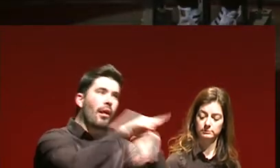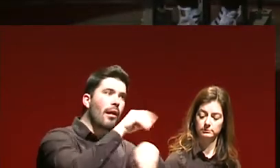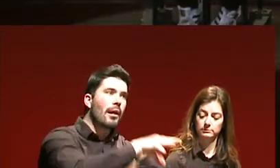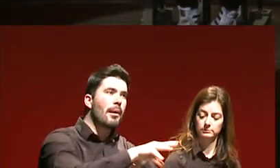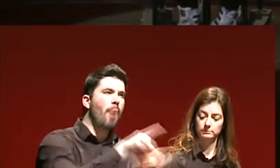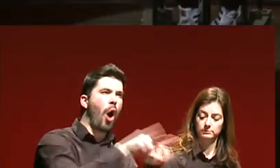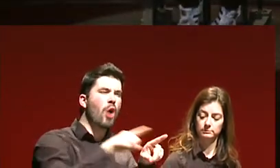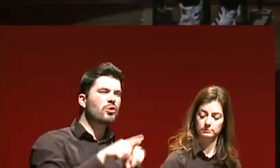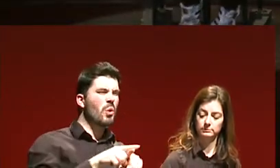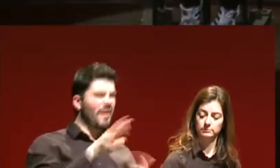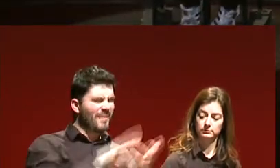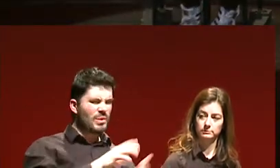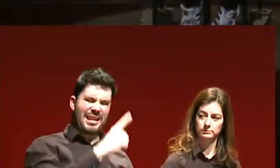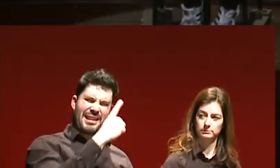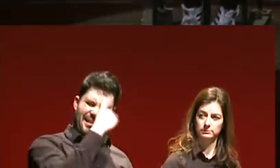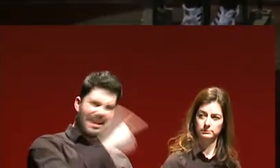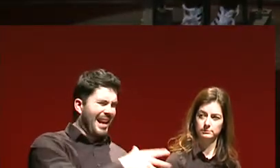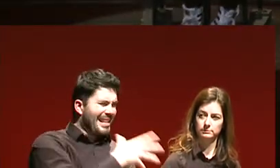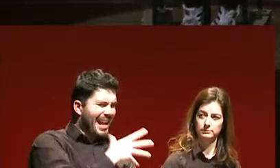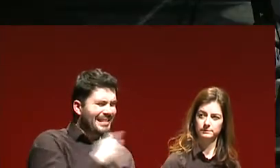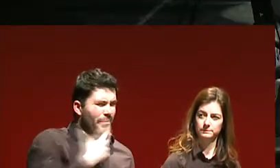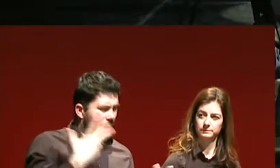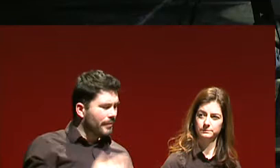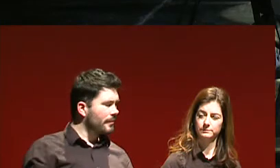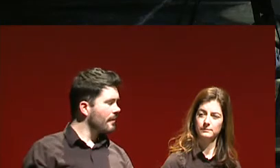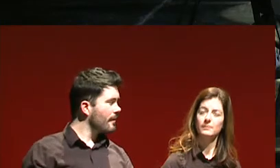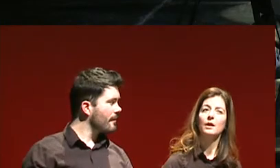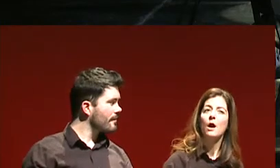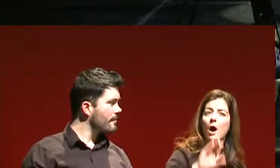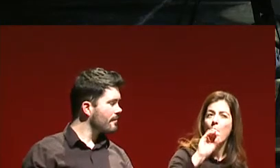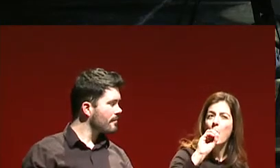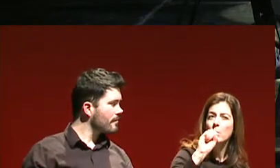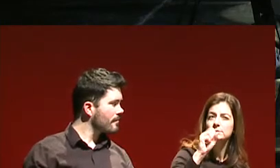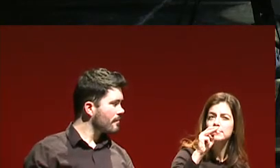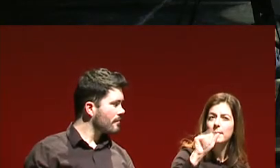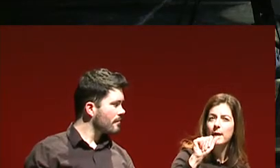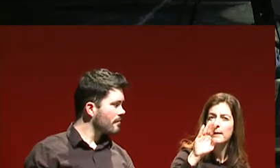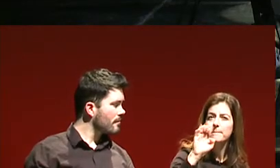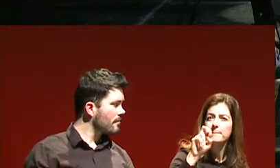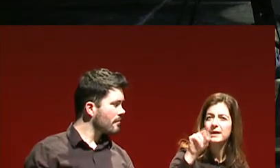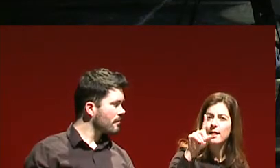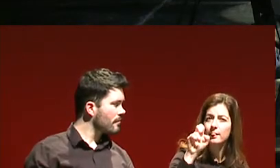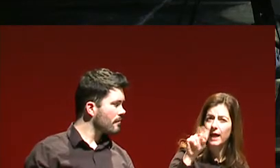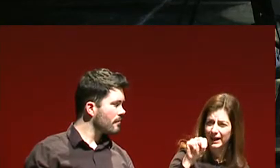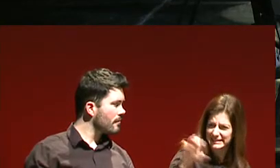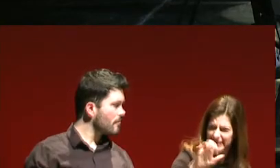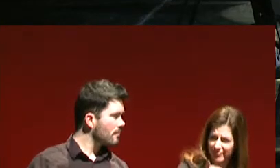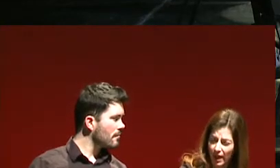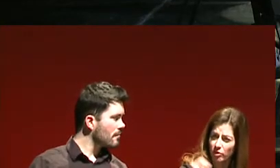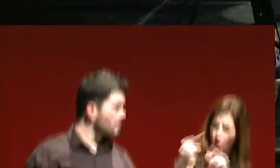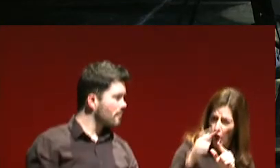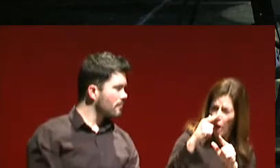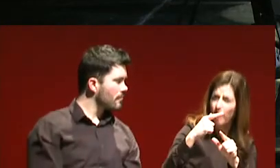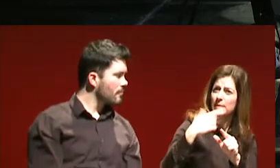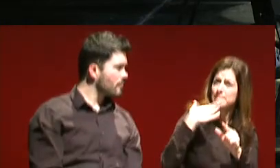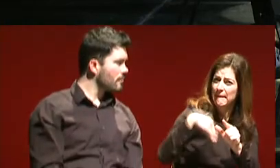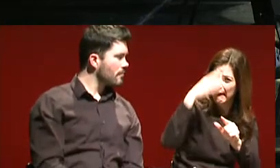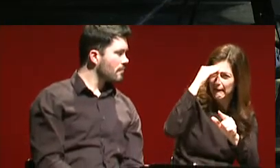me too. He says, Osama bin Laden did it and these are all bad guys. America should go and